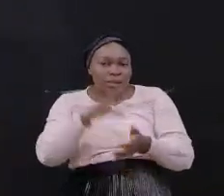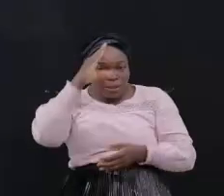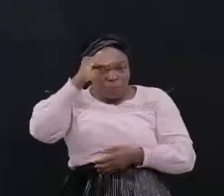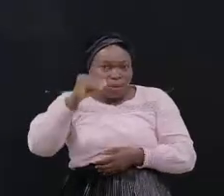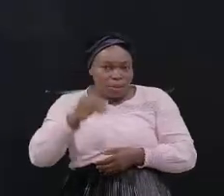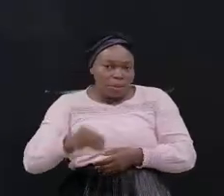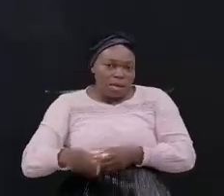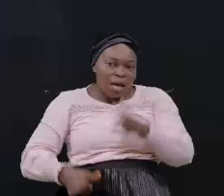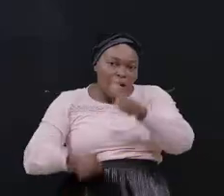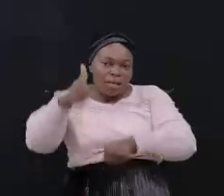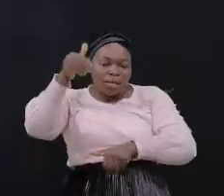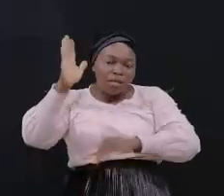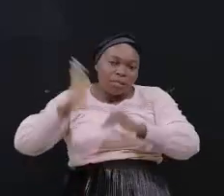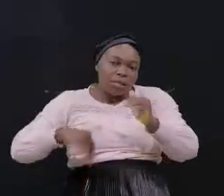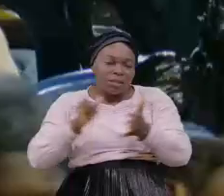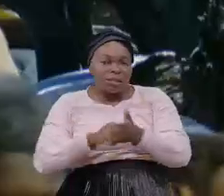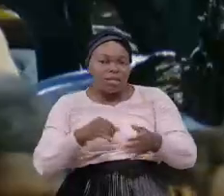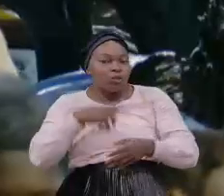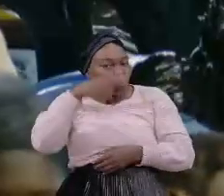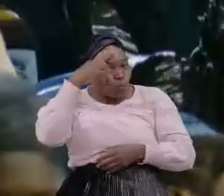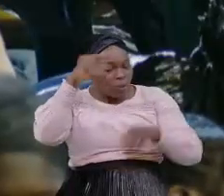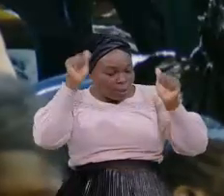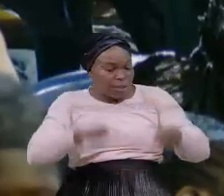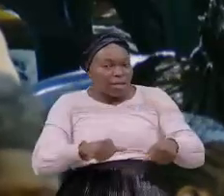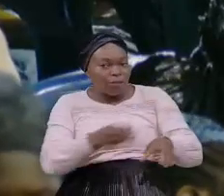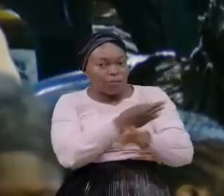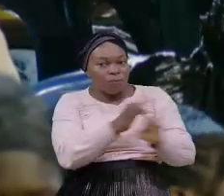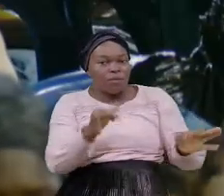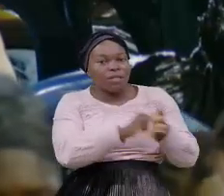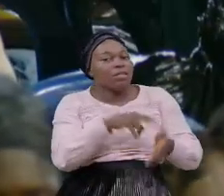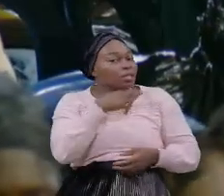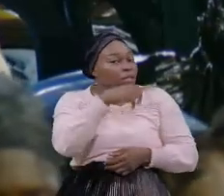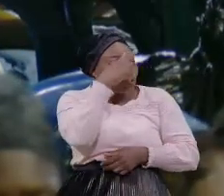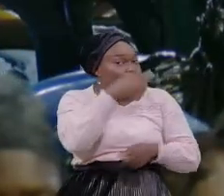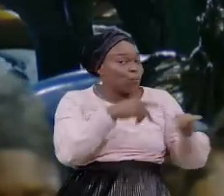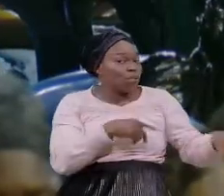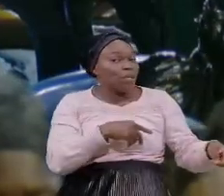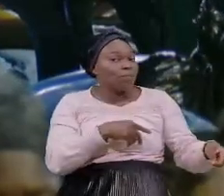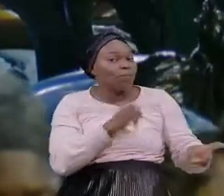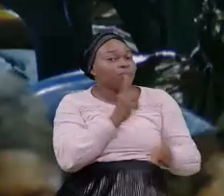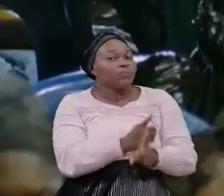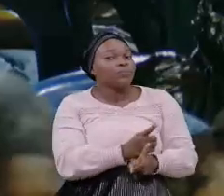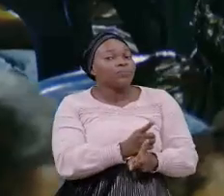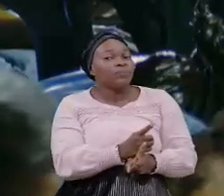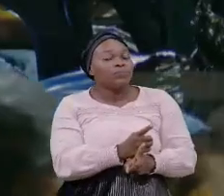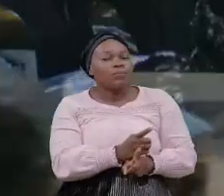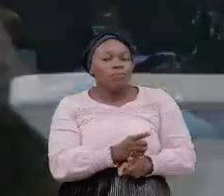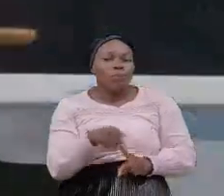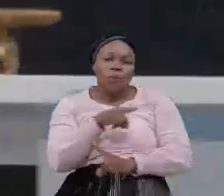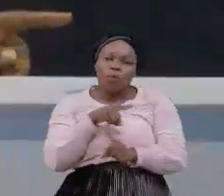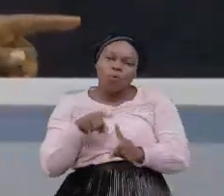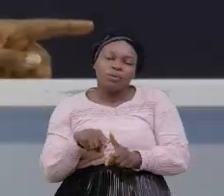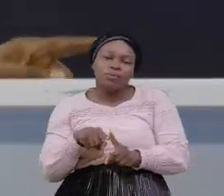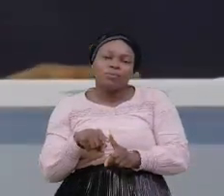can deliver and set that goat free. Is that right? When a